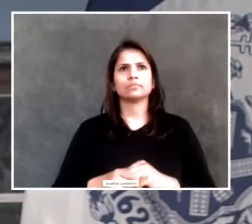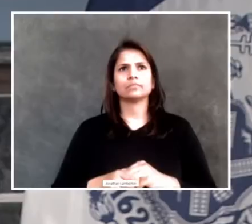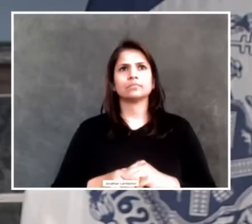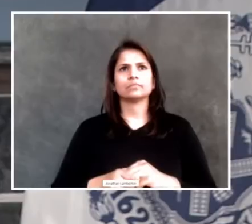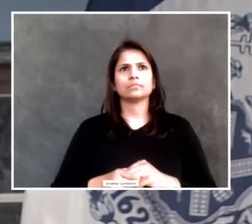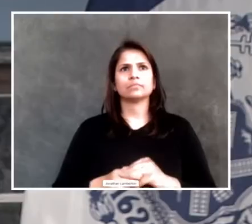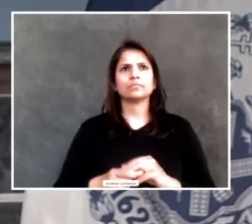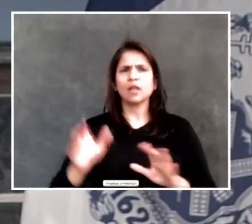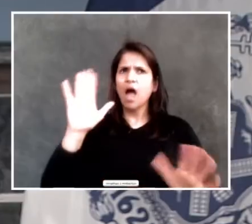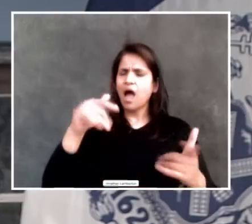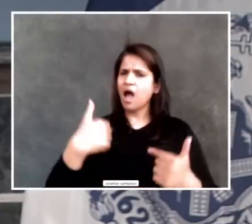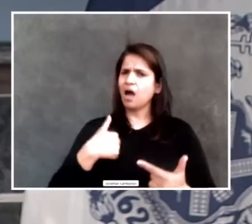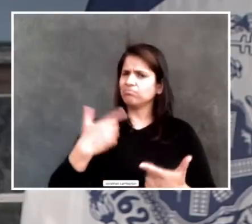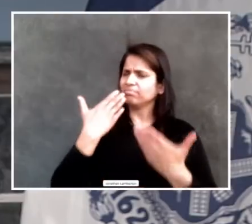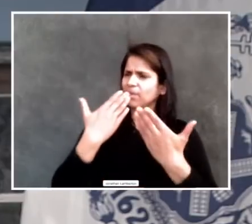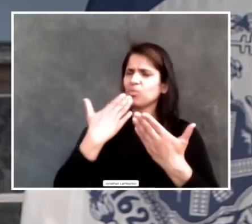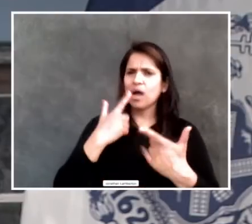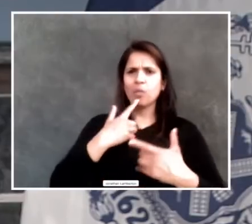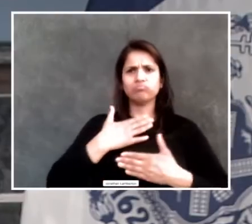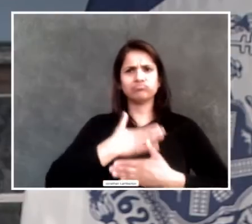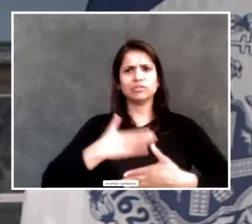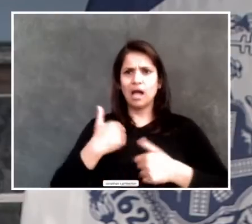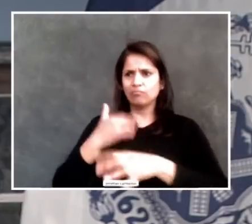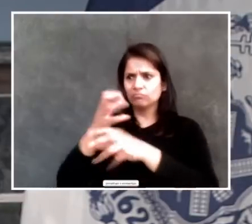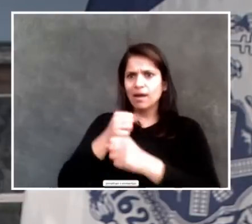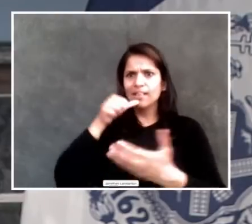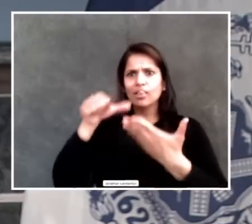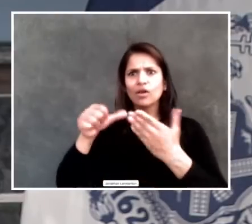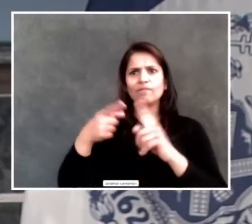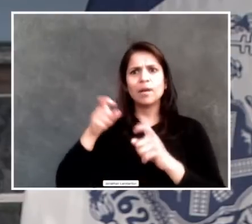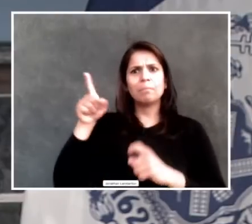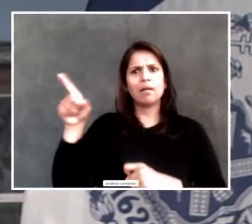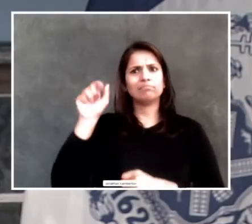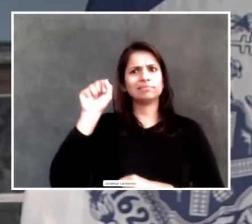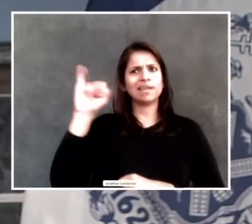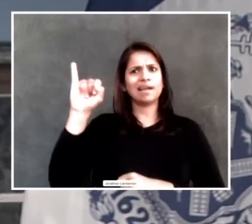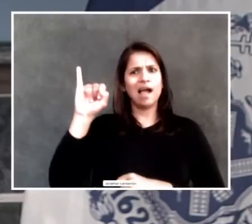case where I think the point about not having a public hospital is very fair,